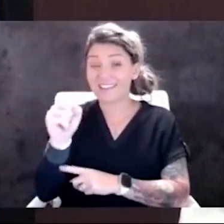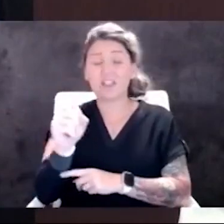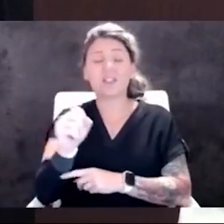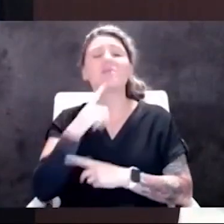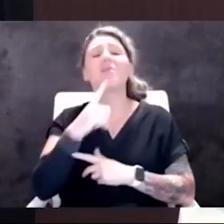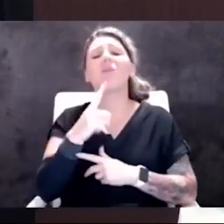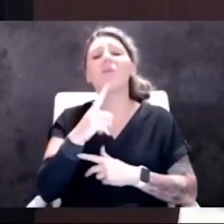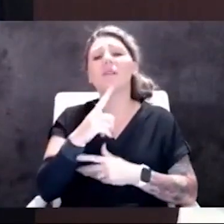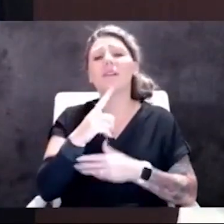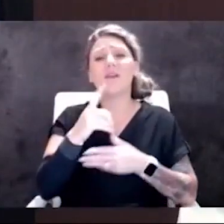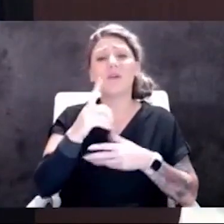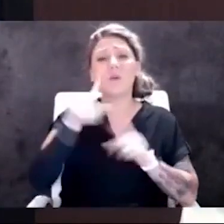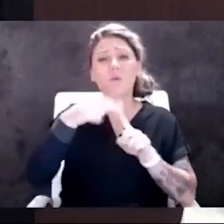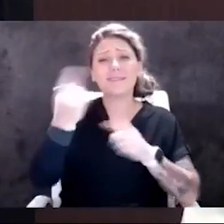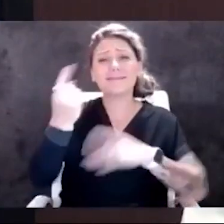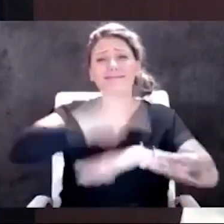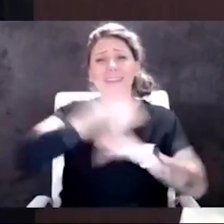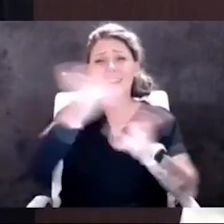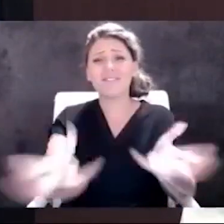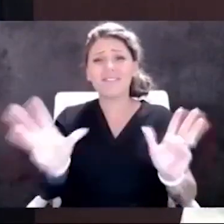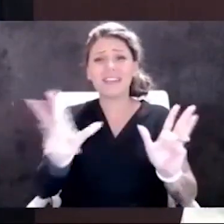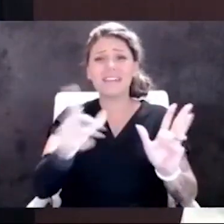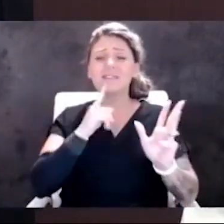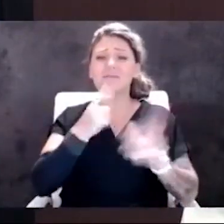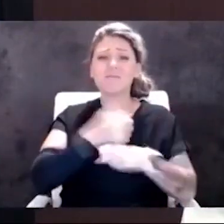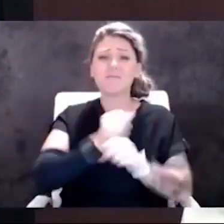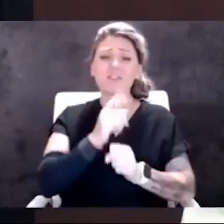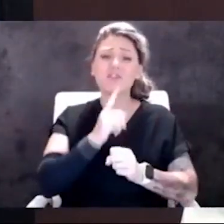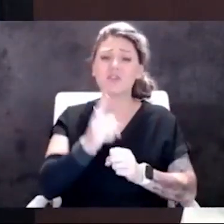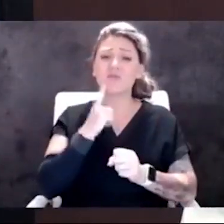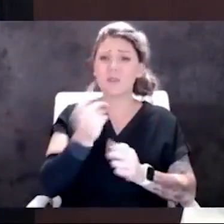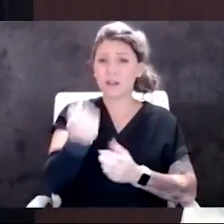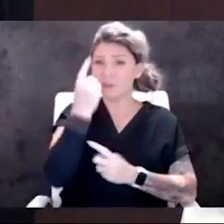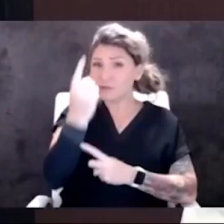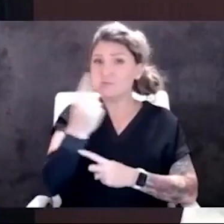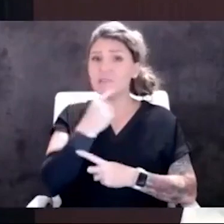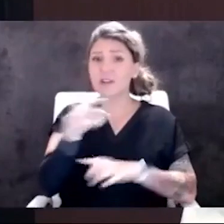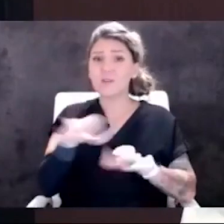bet on your safety, bet on the people you care about. Get vaccinated.